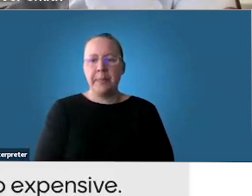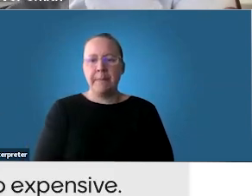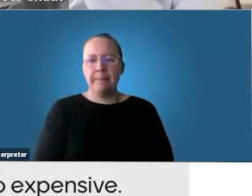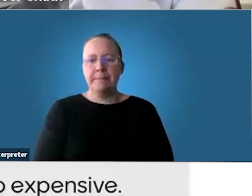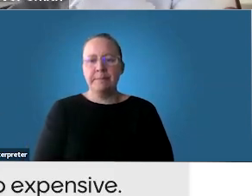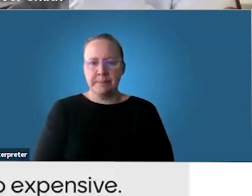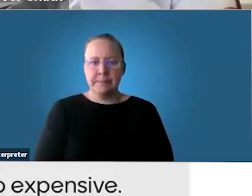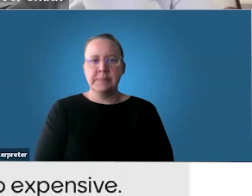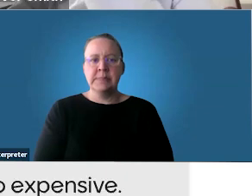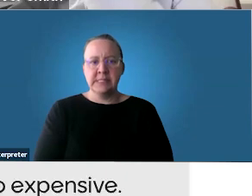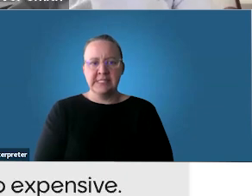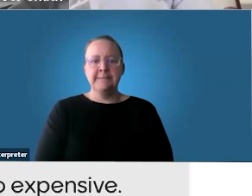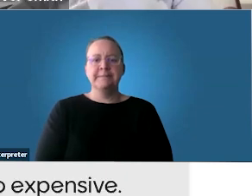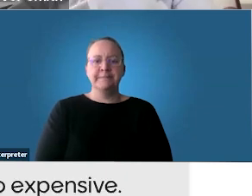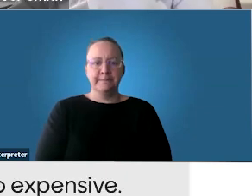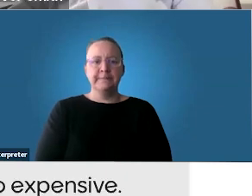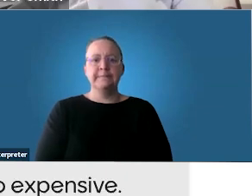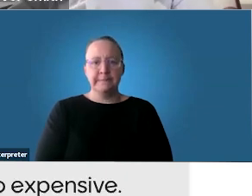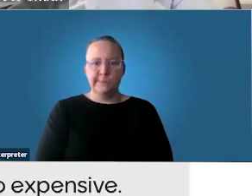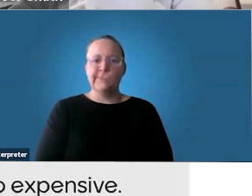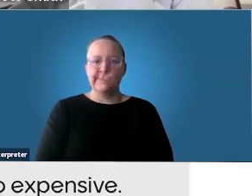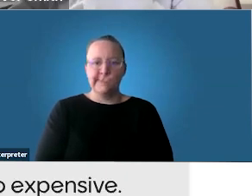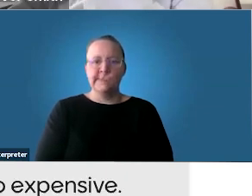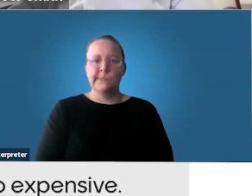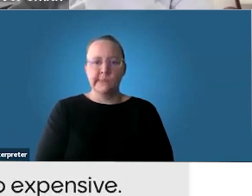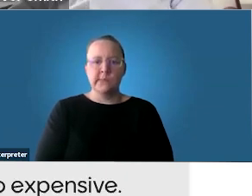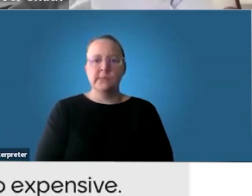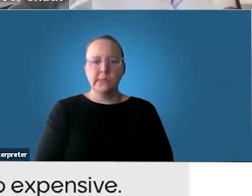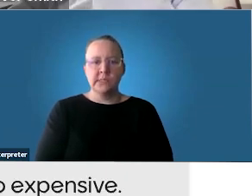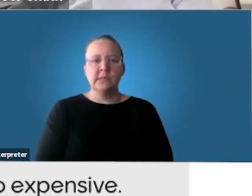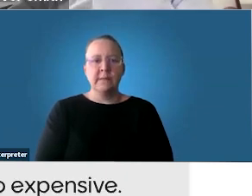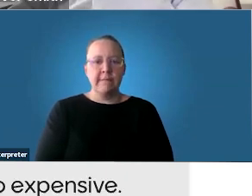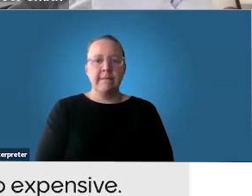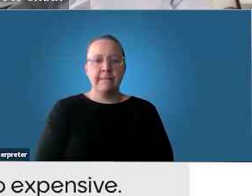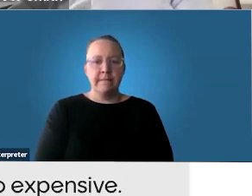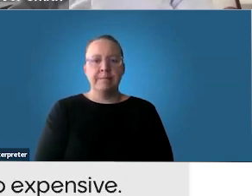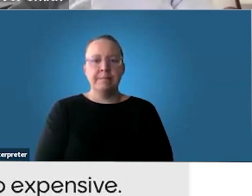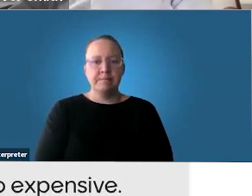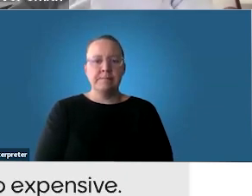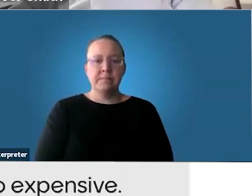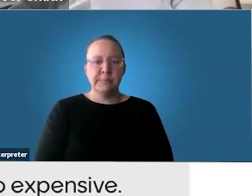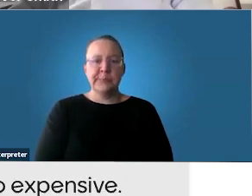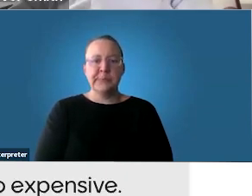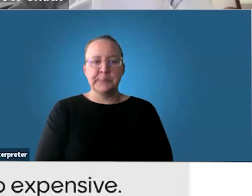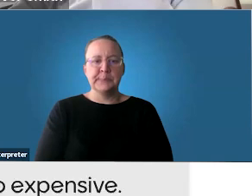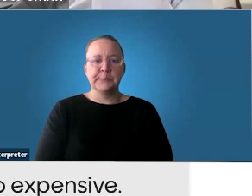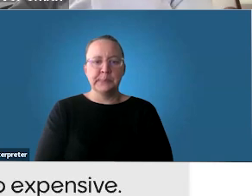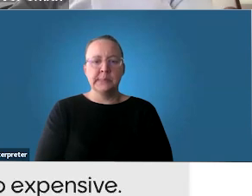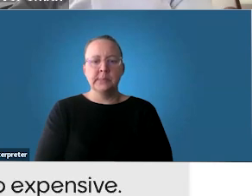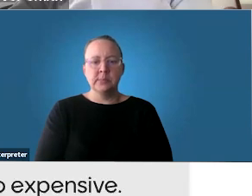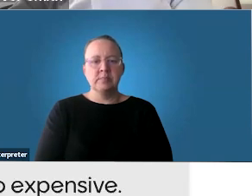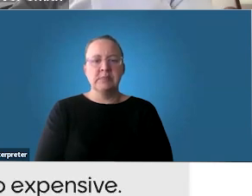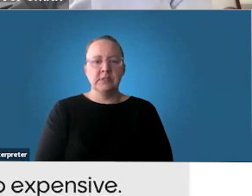Seeing some, we can't afford climate action budget, caring for everyone is too expensive. Lack Mm. of understanding of the role of unjust systems,